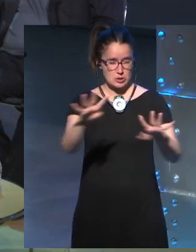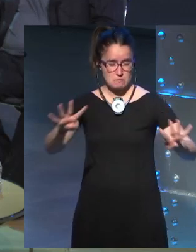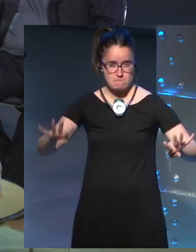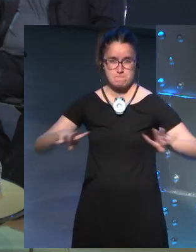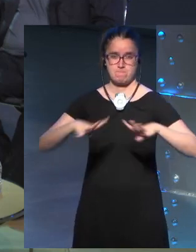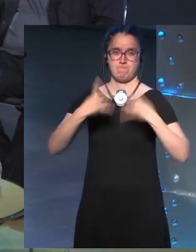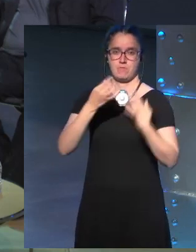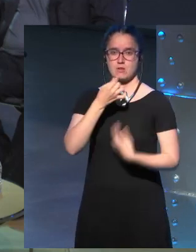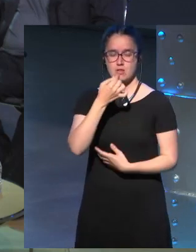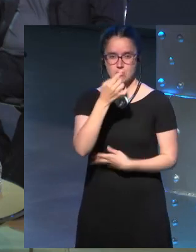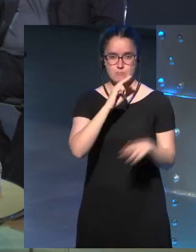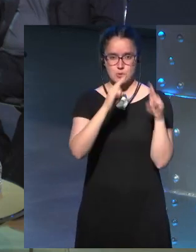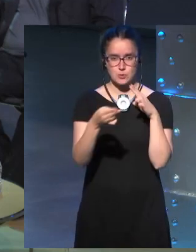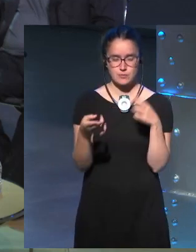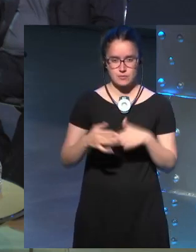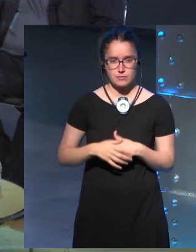he says in his